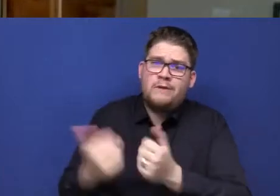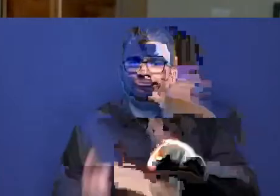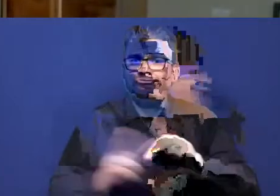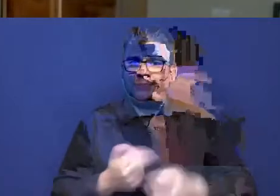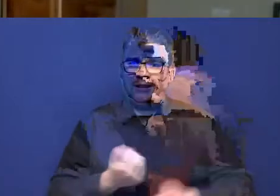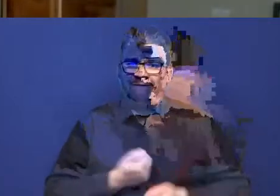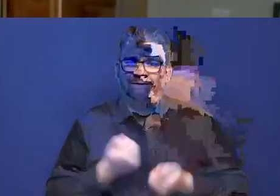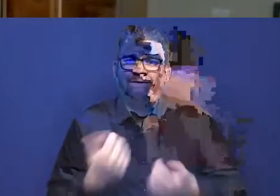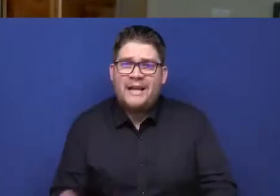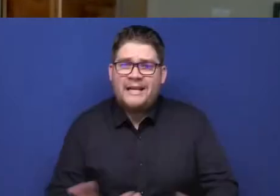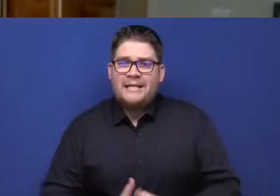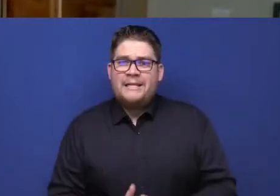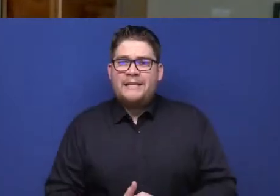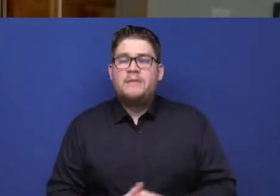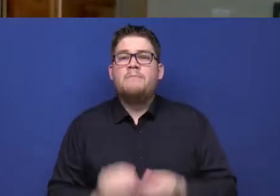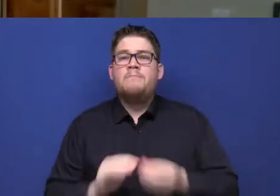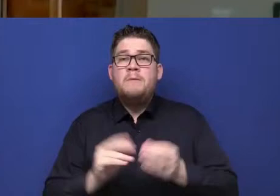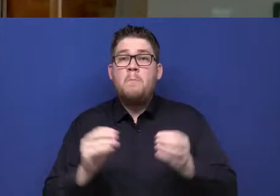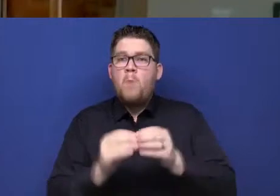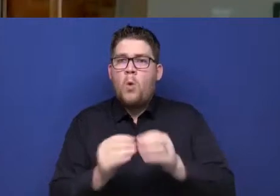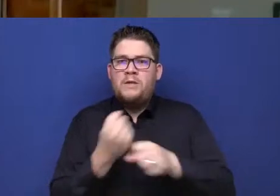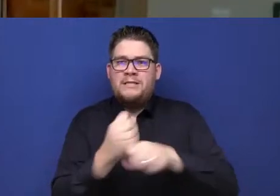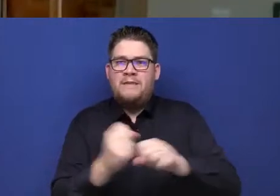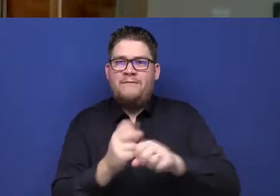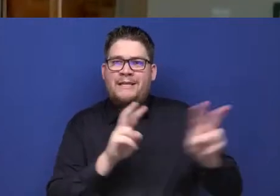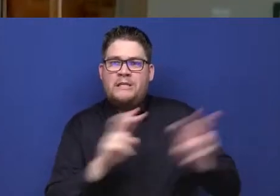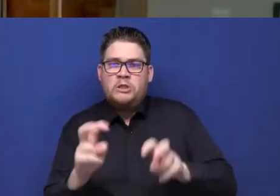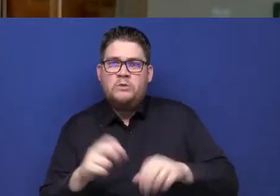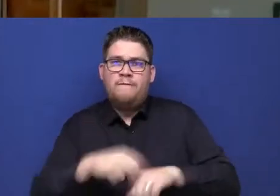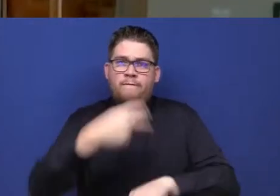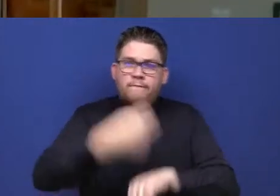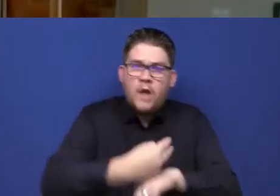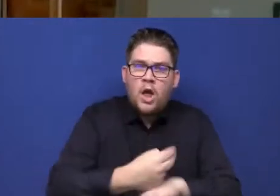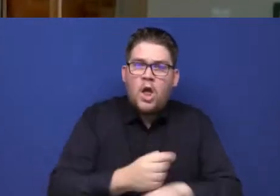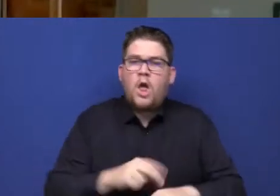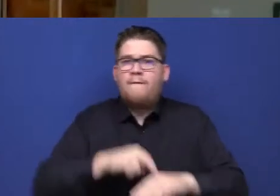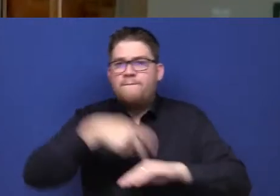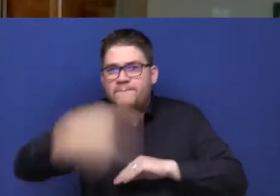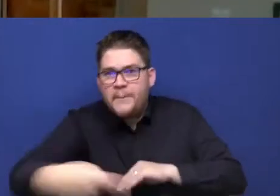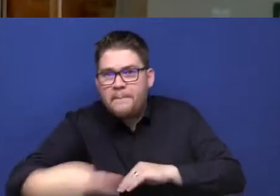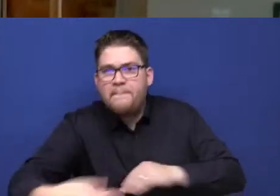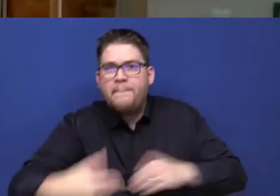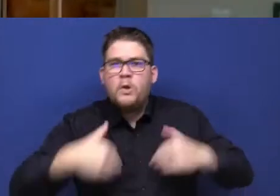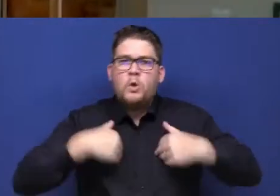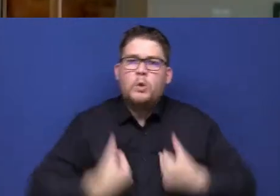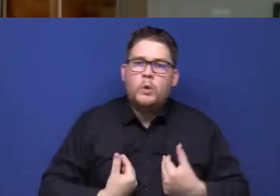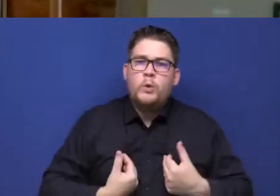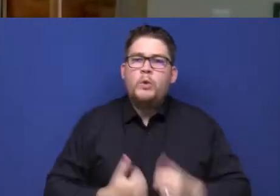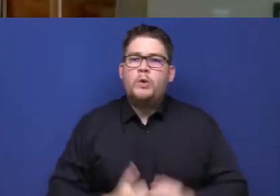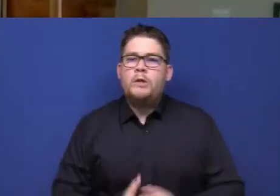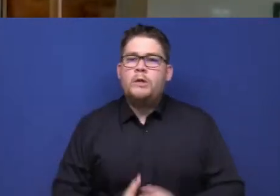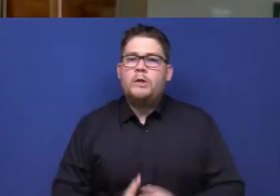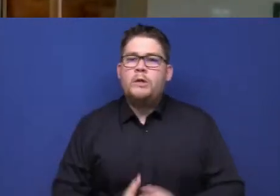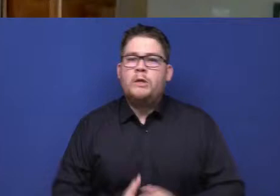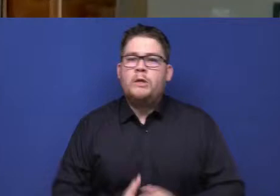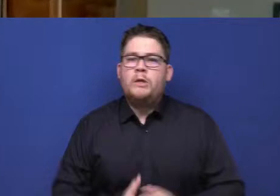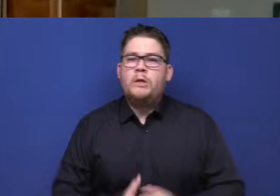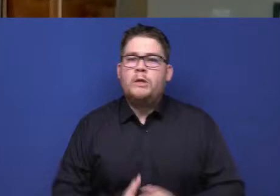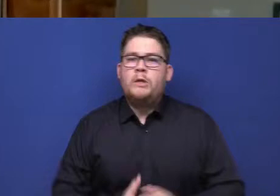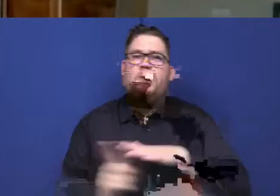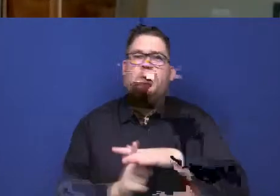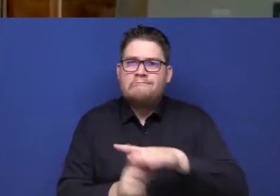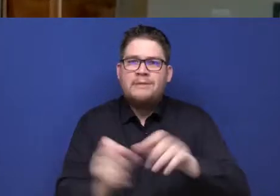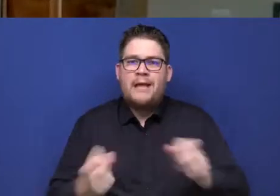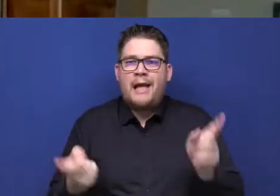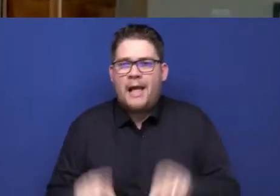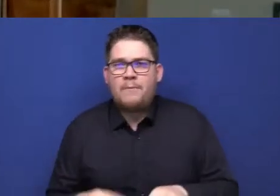take serious and we want to monitor and make sure our staff are safe. We will be looking closer at our crew numbers with the